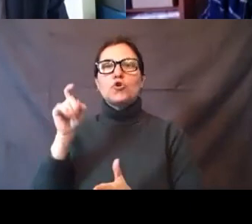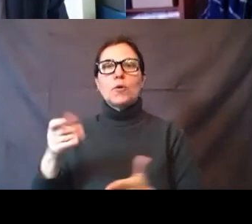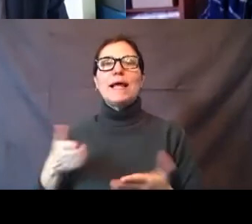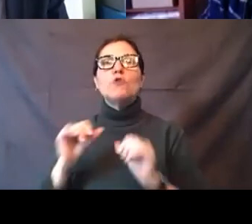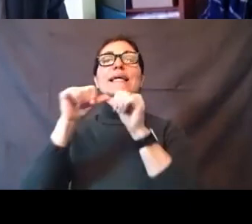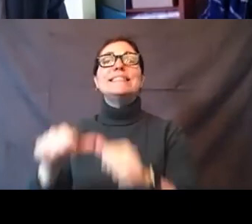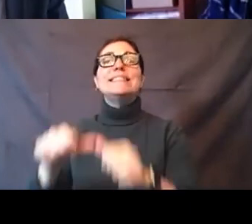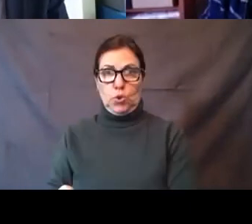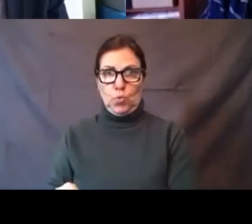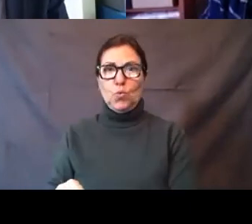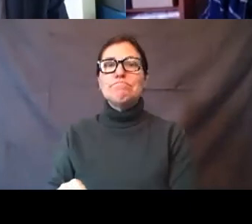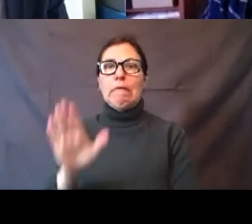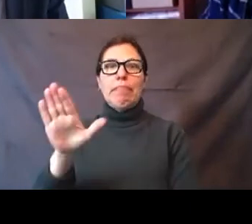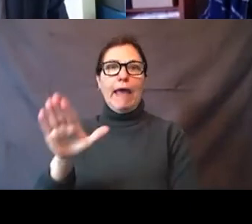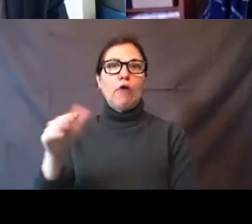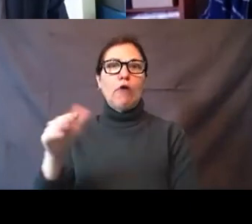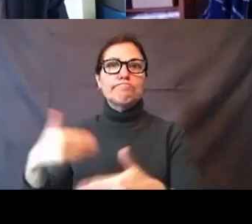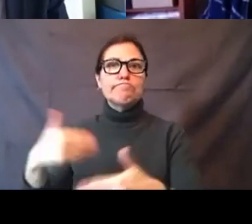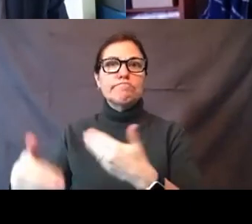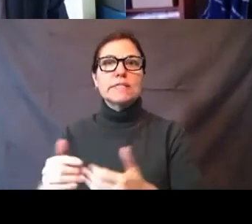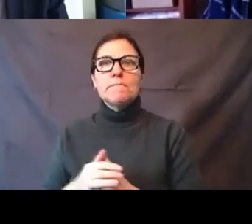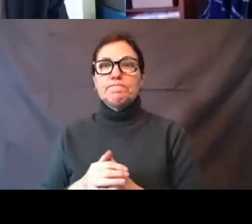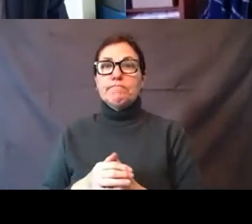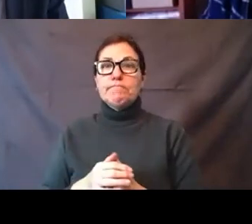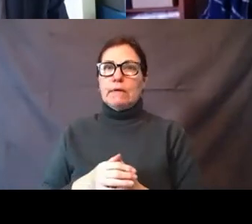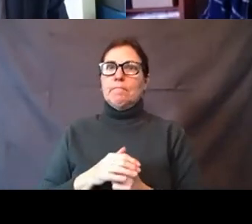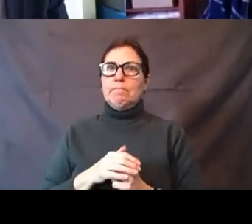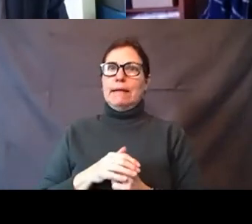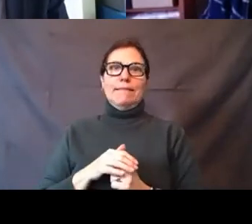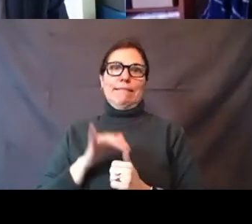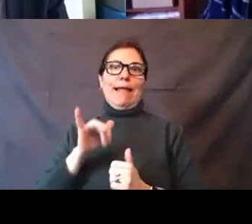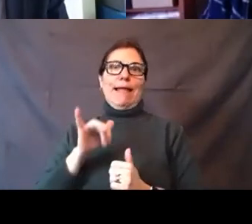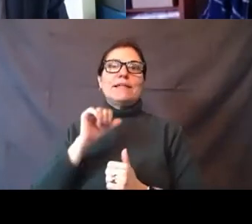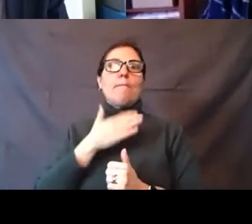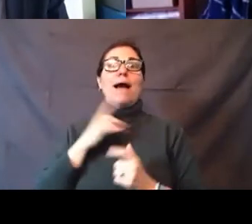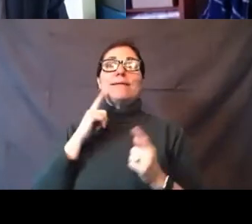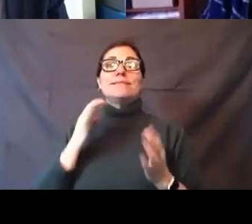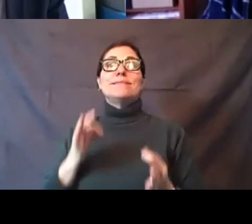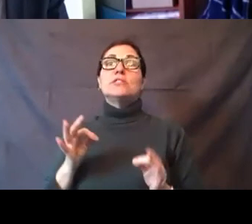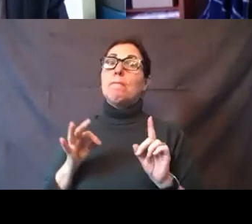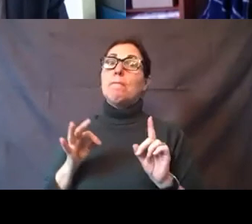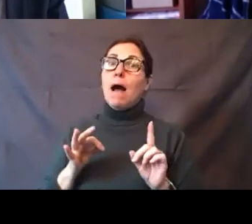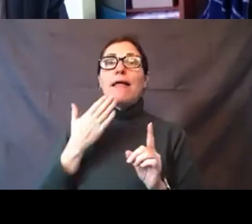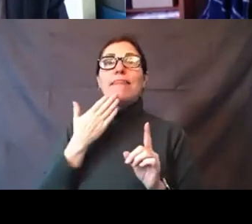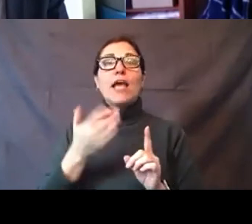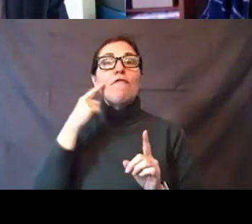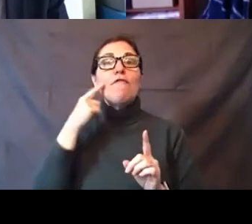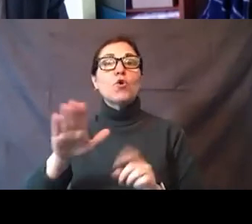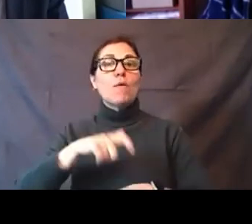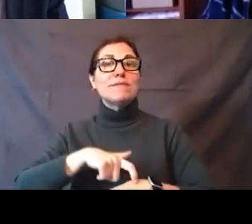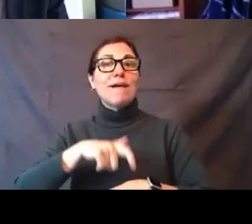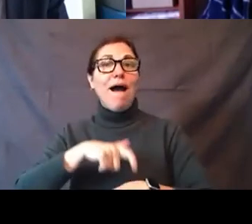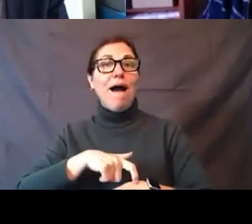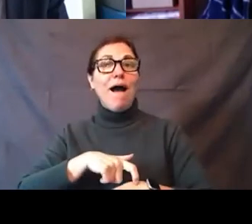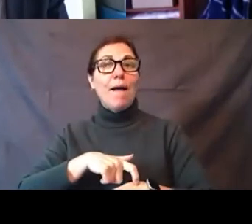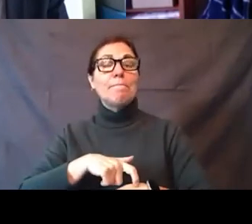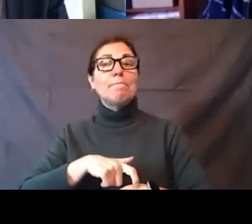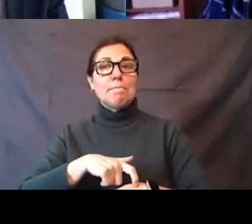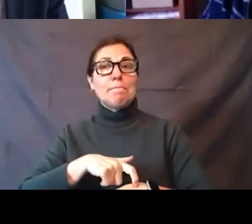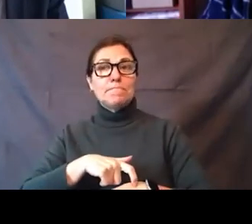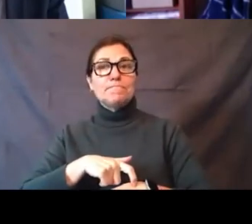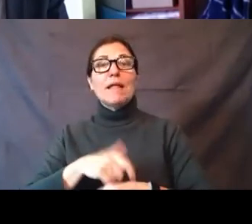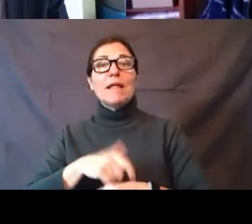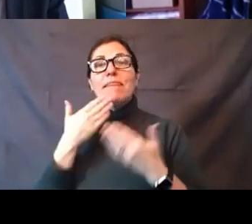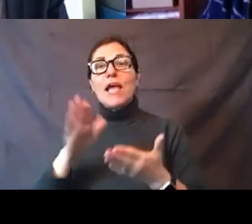Now, that's an issue for me not to decide, but I thank you for the time and your